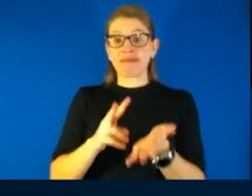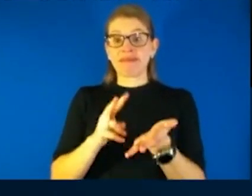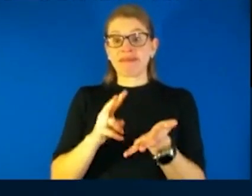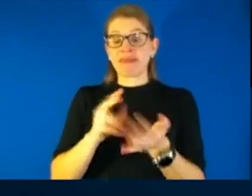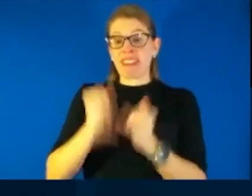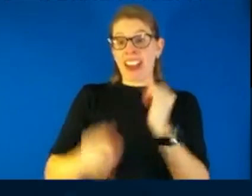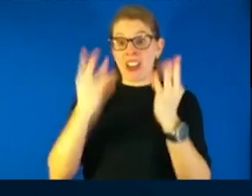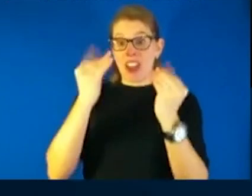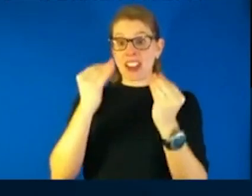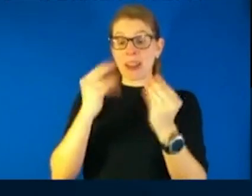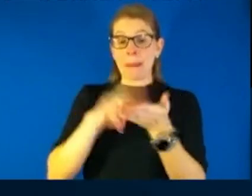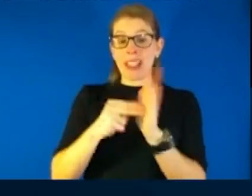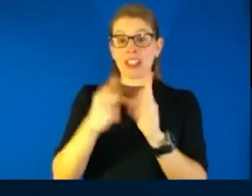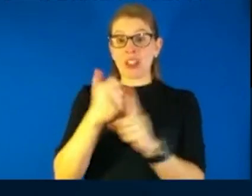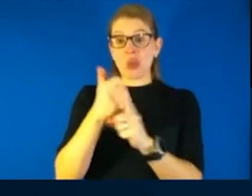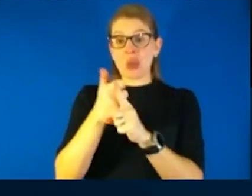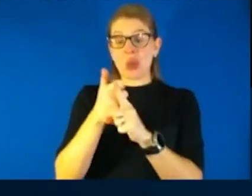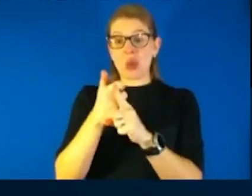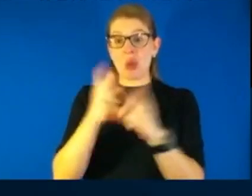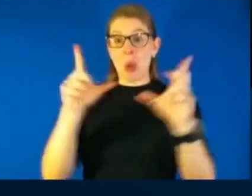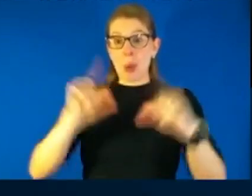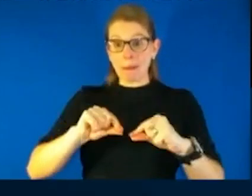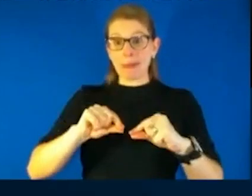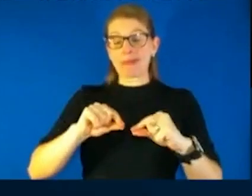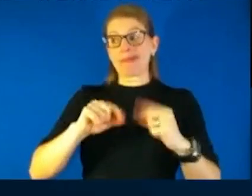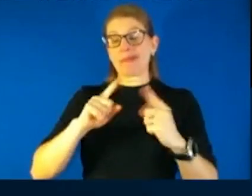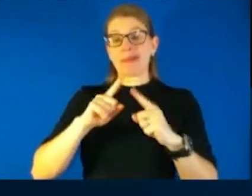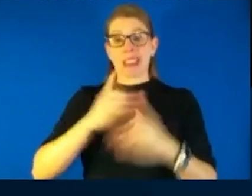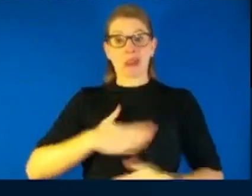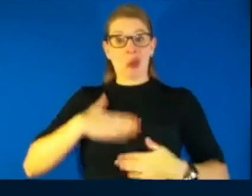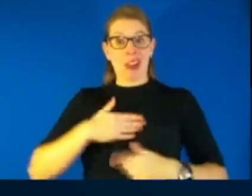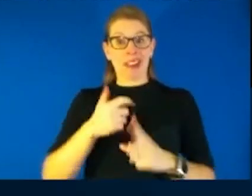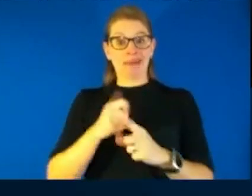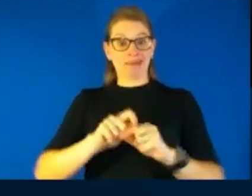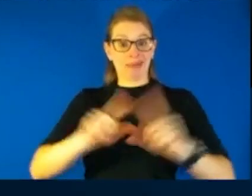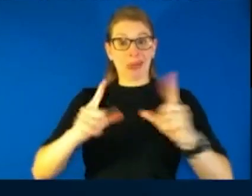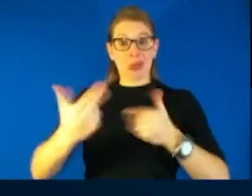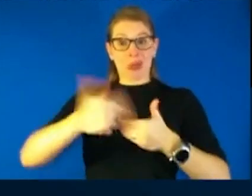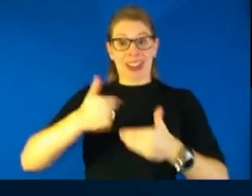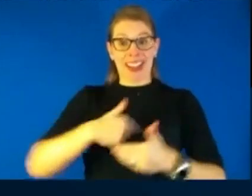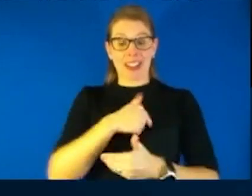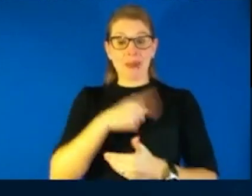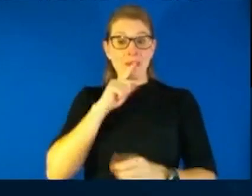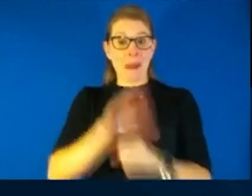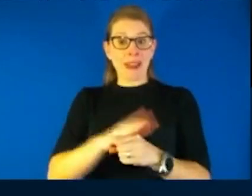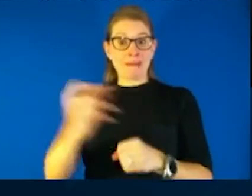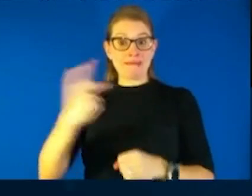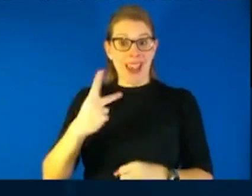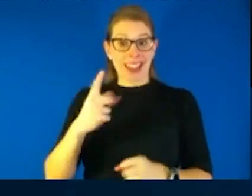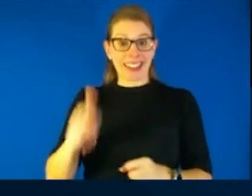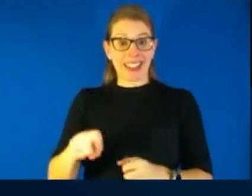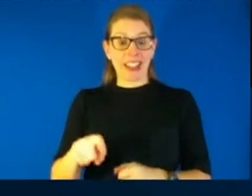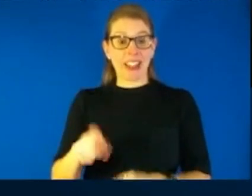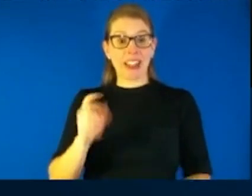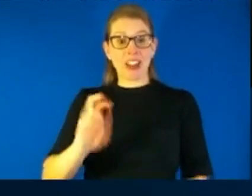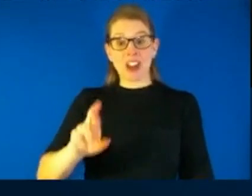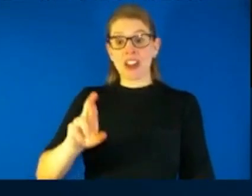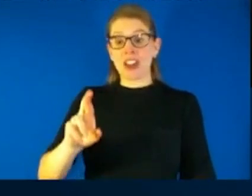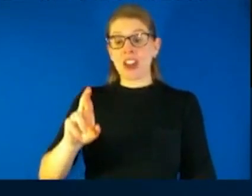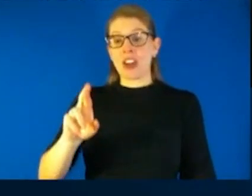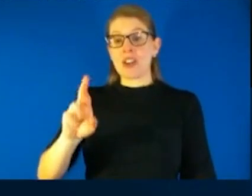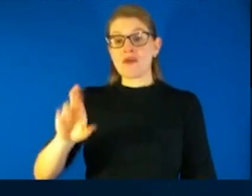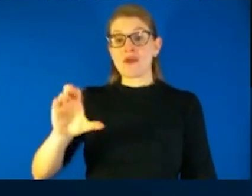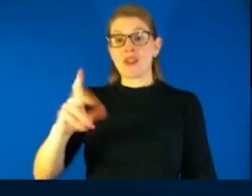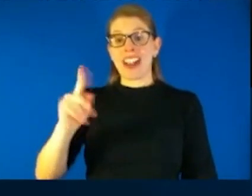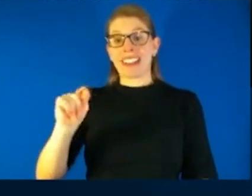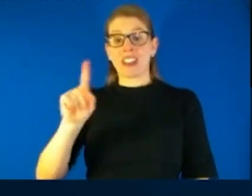you both on. It's always such a pleasure, and you have to promise to come back. But Dr. Juergen Richt, I am going to start with you. Just your final thoughts